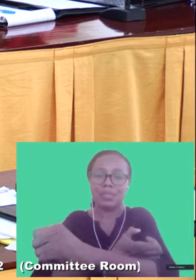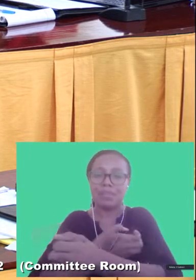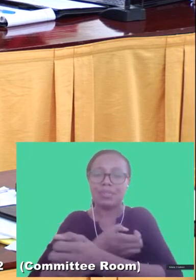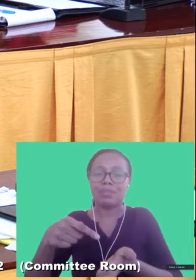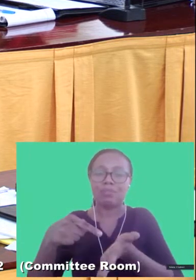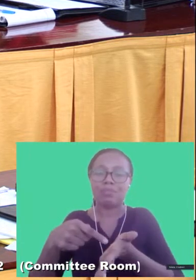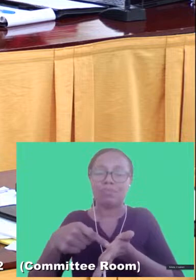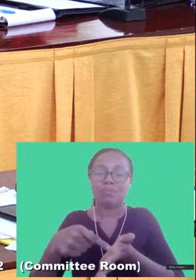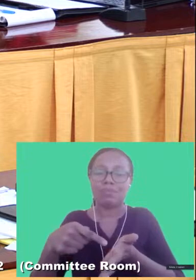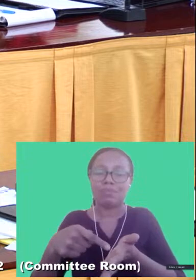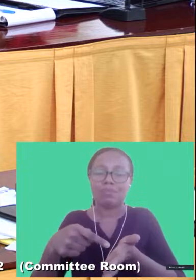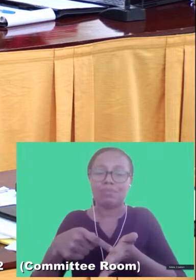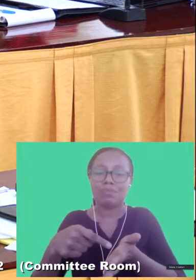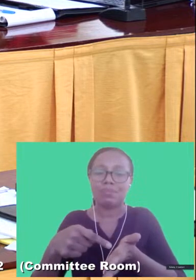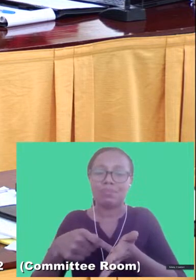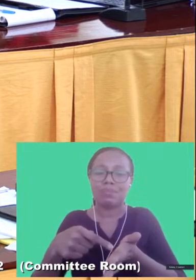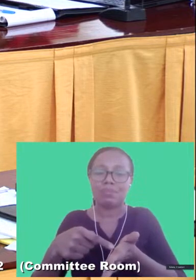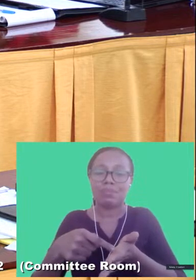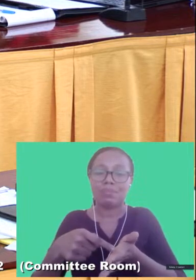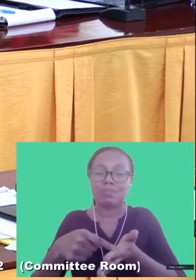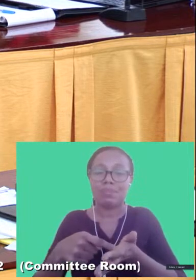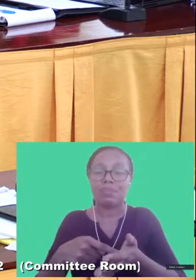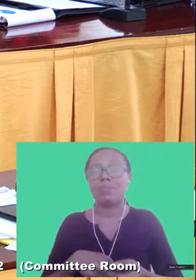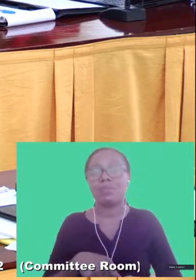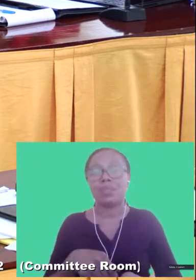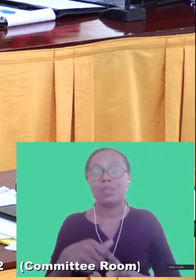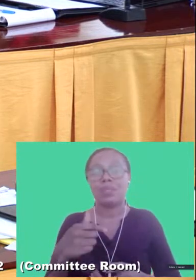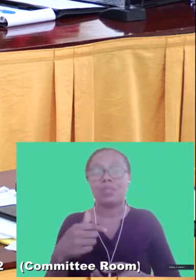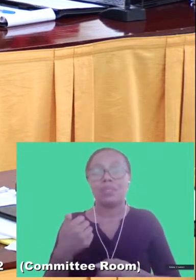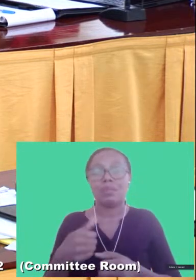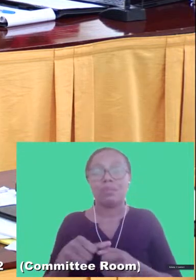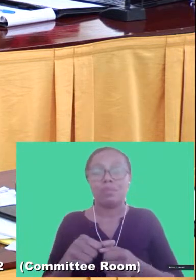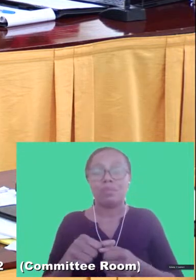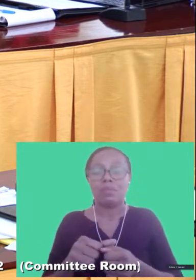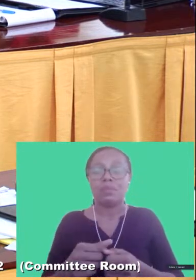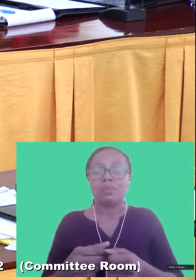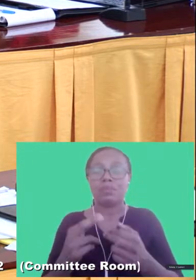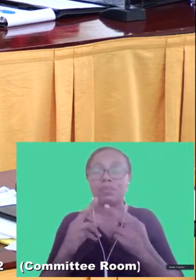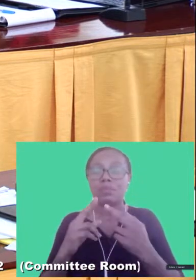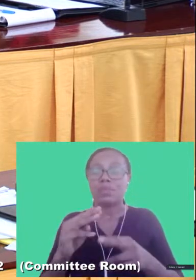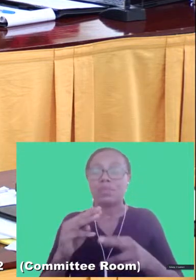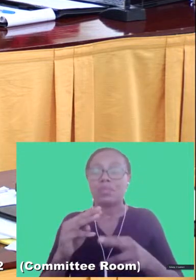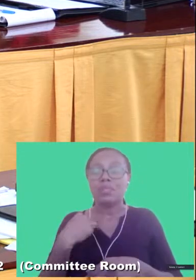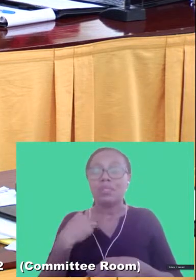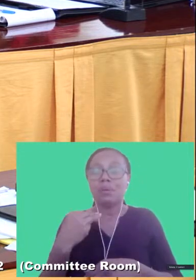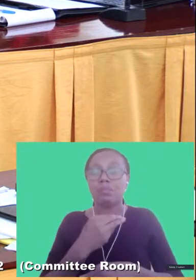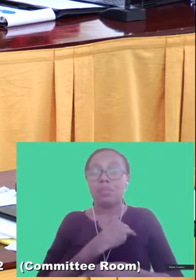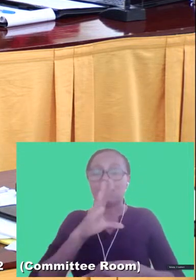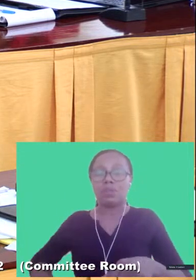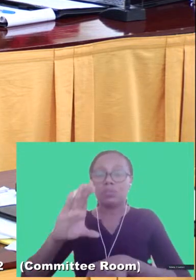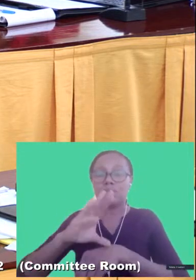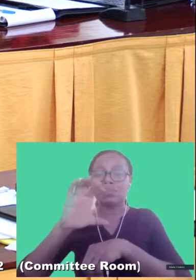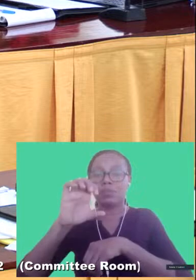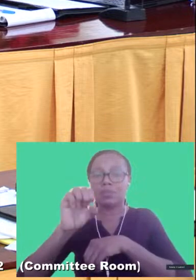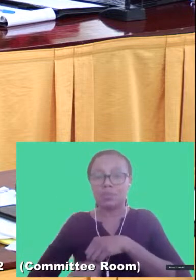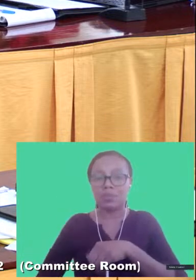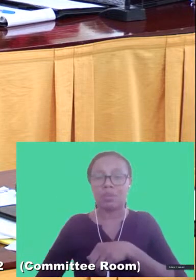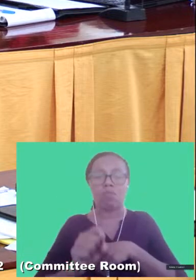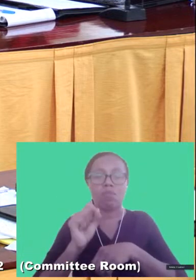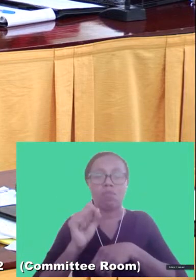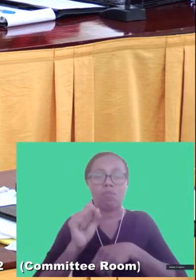bit more specific so people understand clearly. If the government's energy business, energy